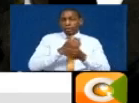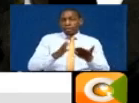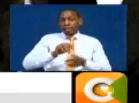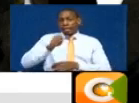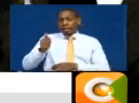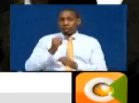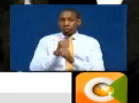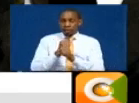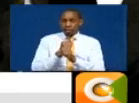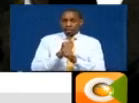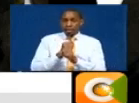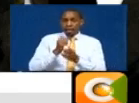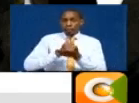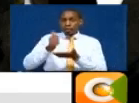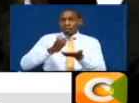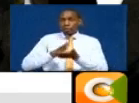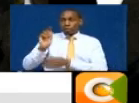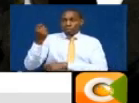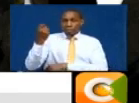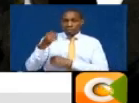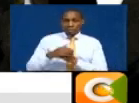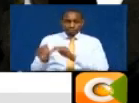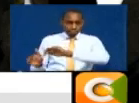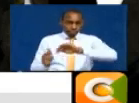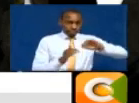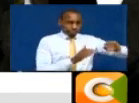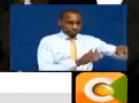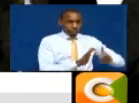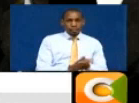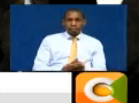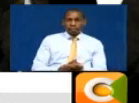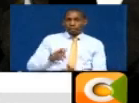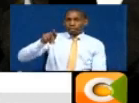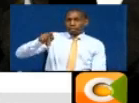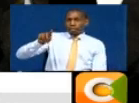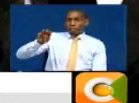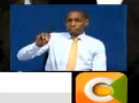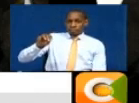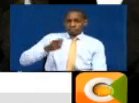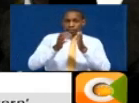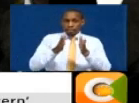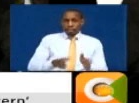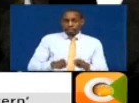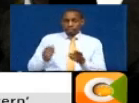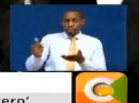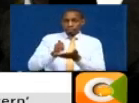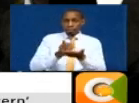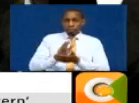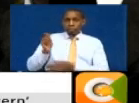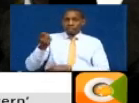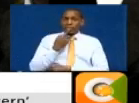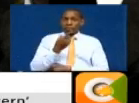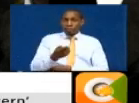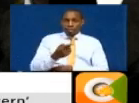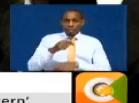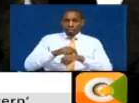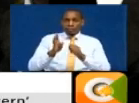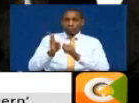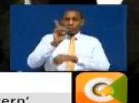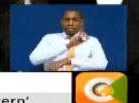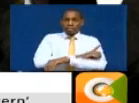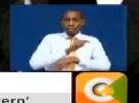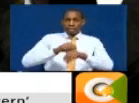other functions assigned by the president. On the other hand, the prime cabinet secretary, who will be appointed through an executive order within